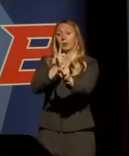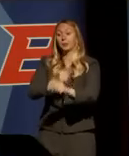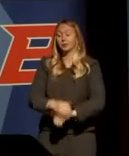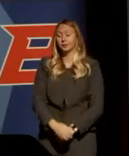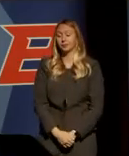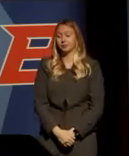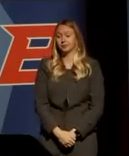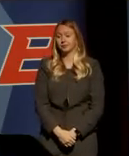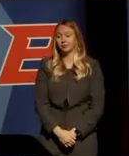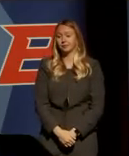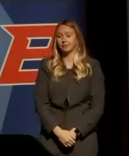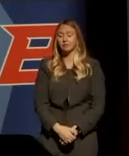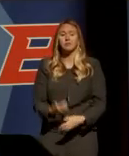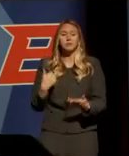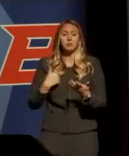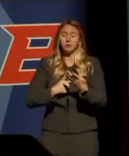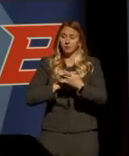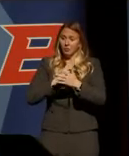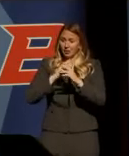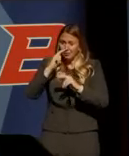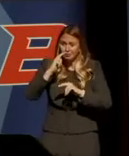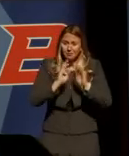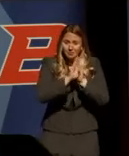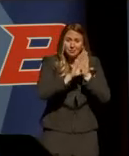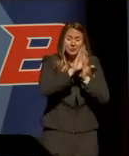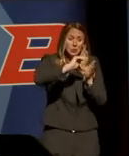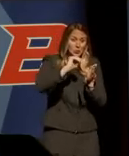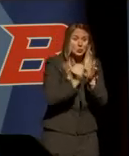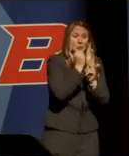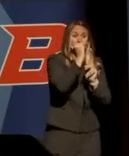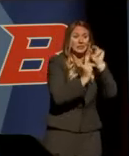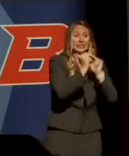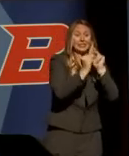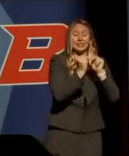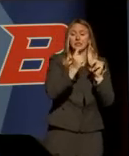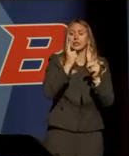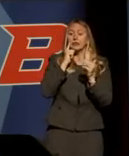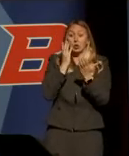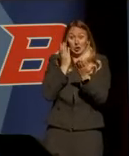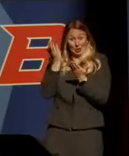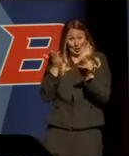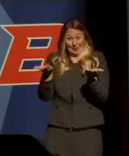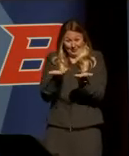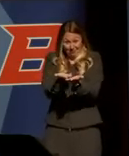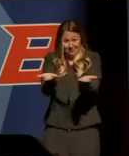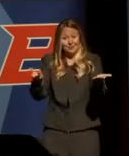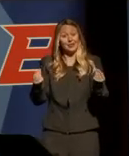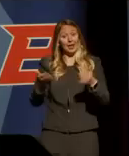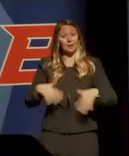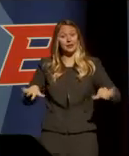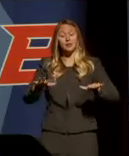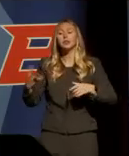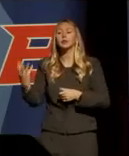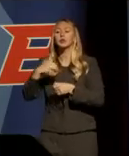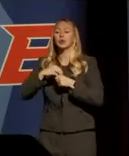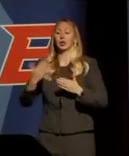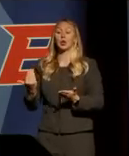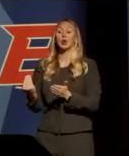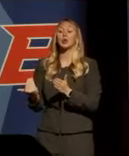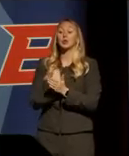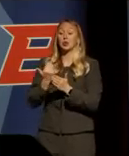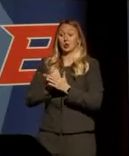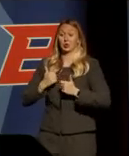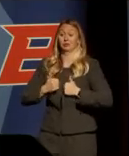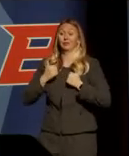We are creating new facilities to serve our campus, including a new residence hall,